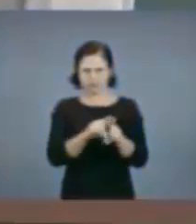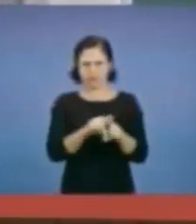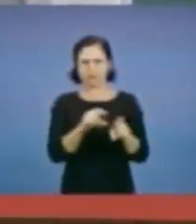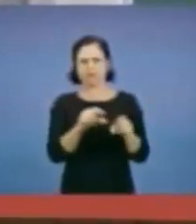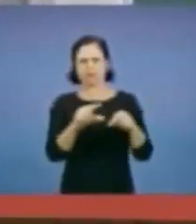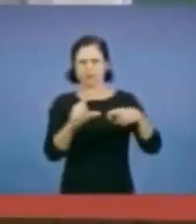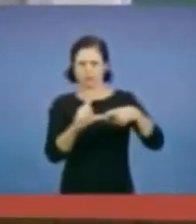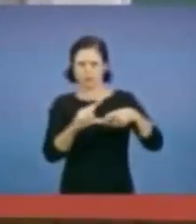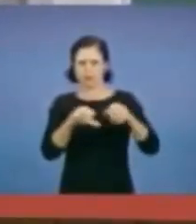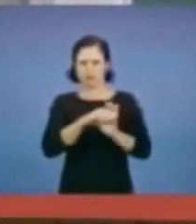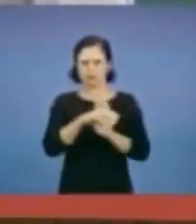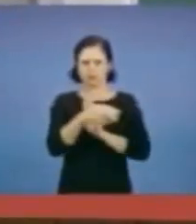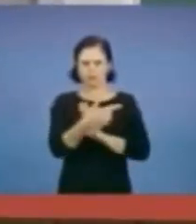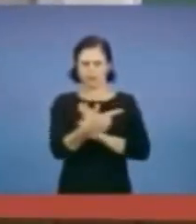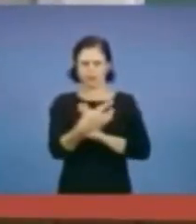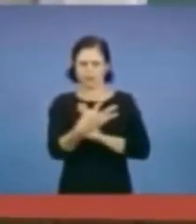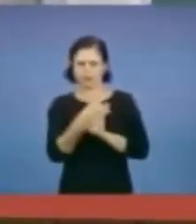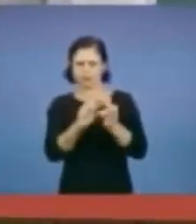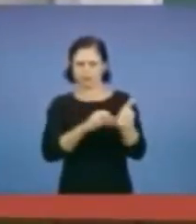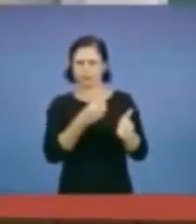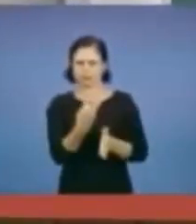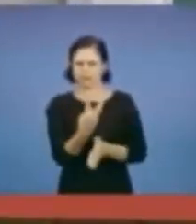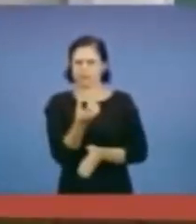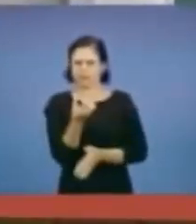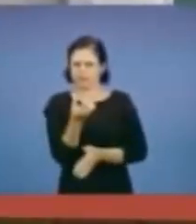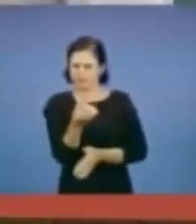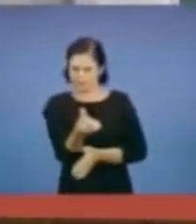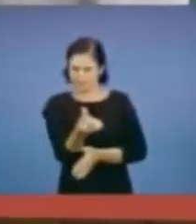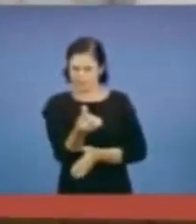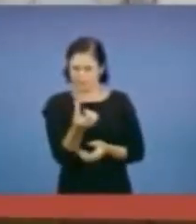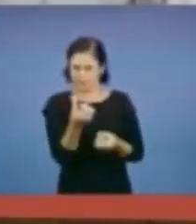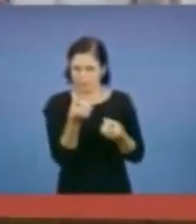Luke 24:15 and Luke 24:15 and 24:36.